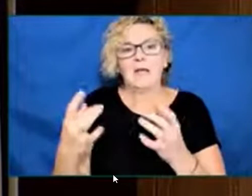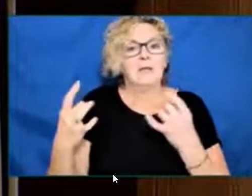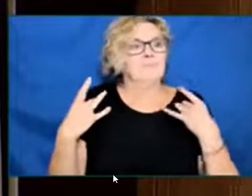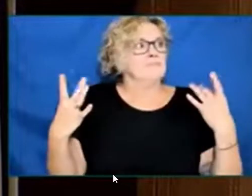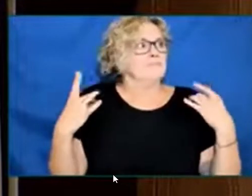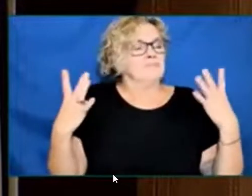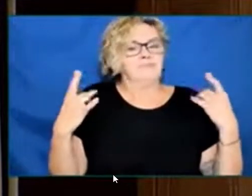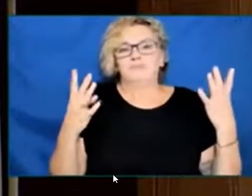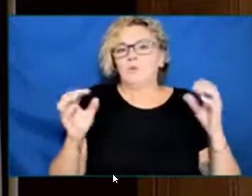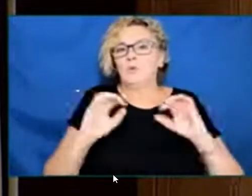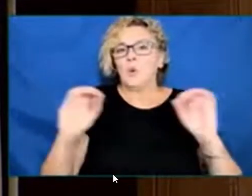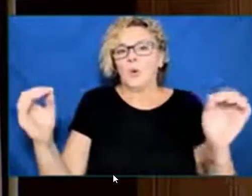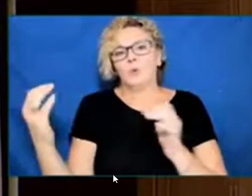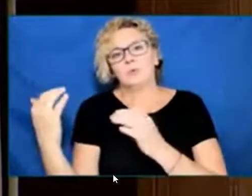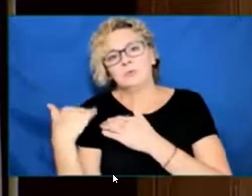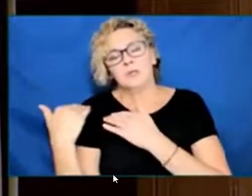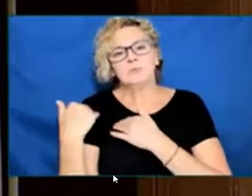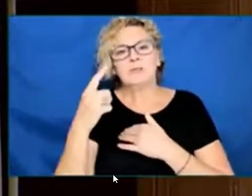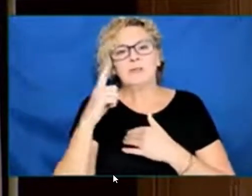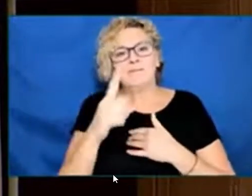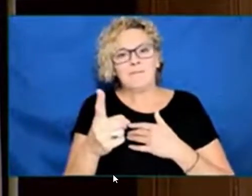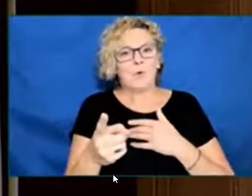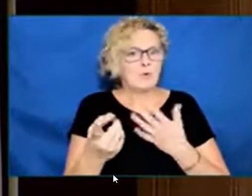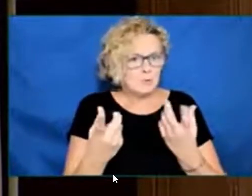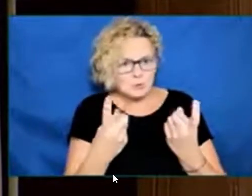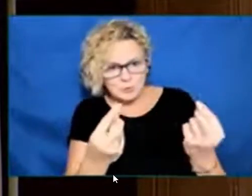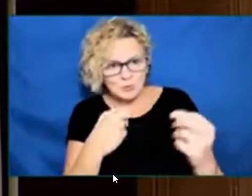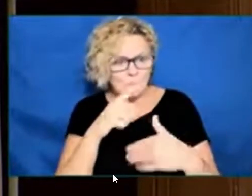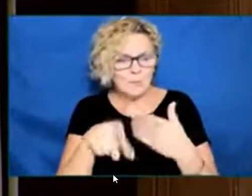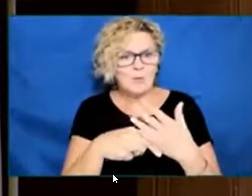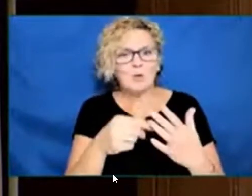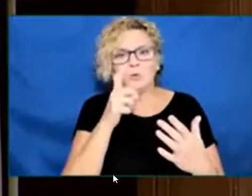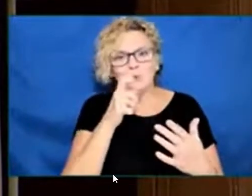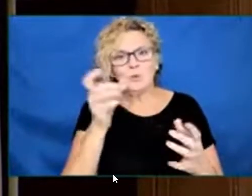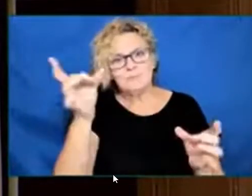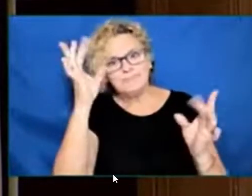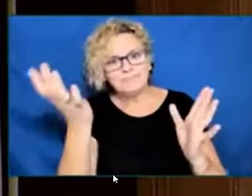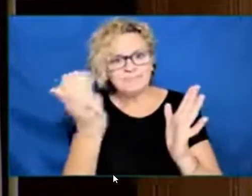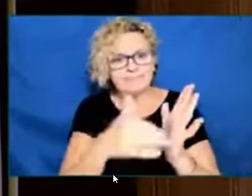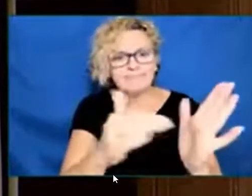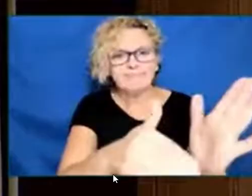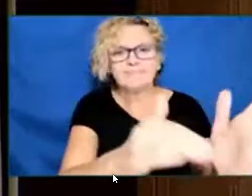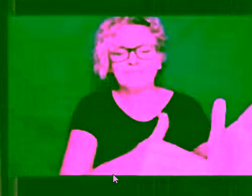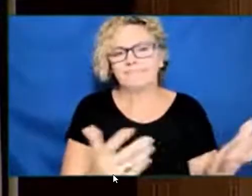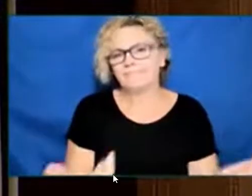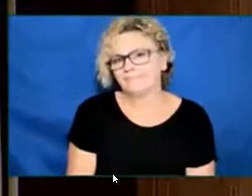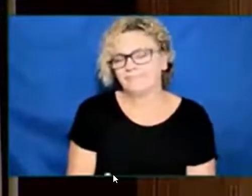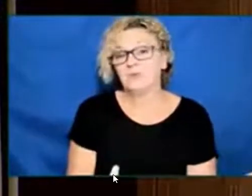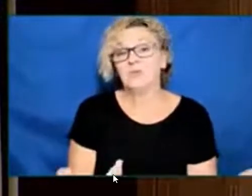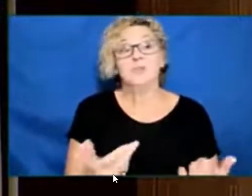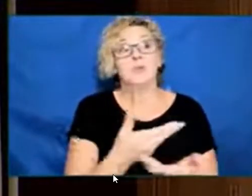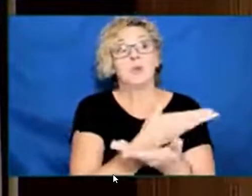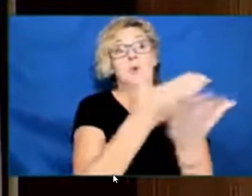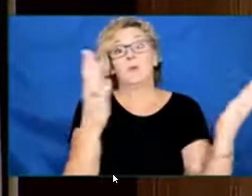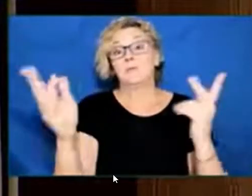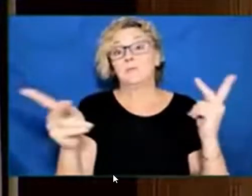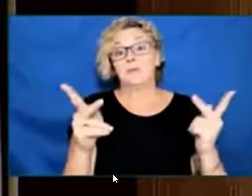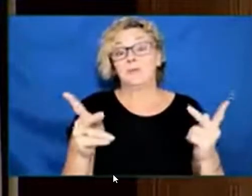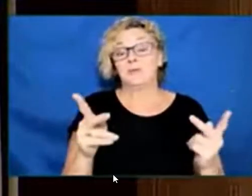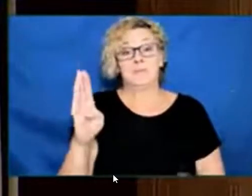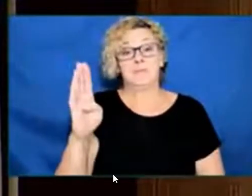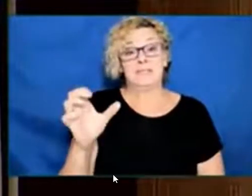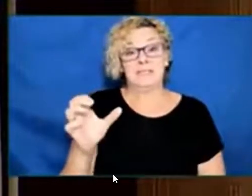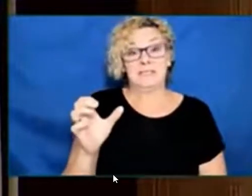offenders. But what we see, and what British Columbians see, is not a lack of ability, but a lack